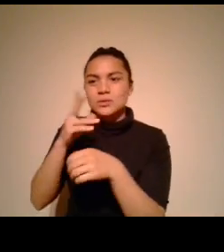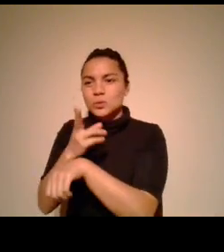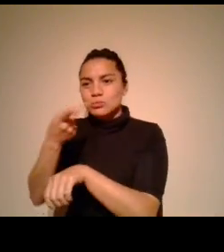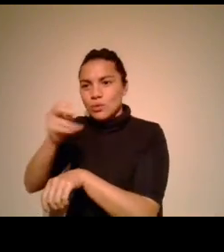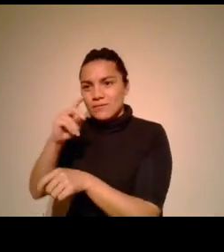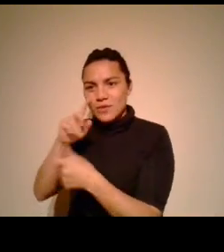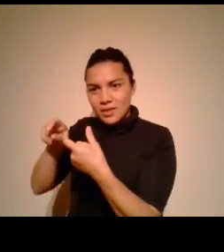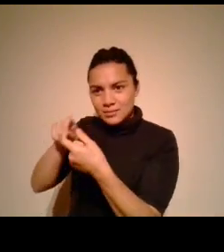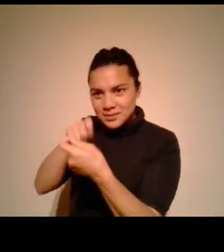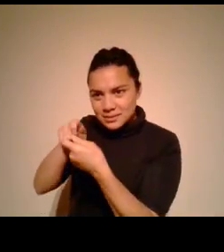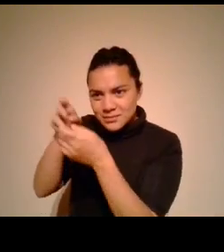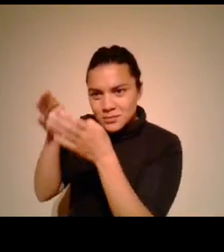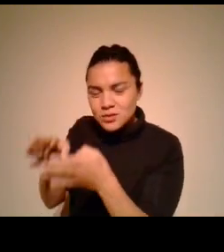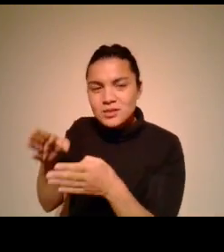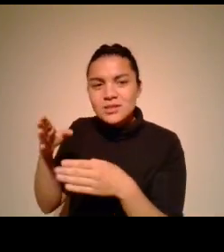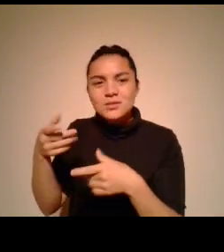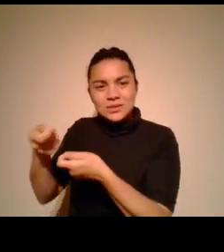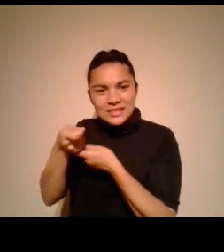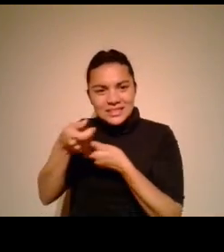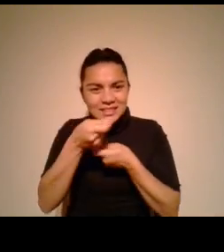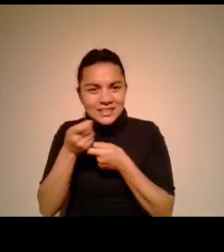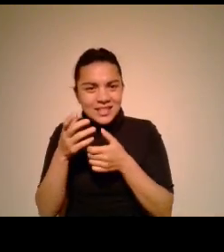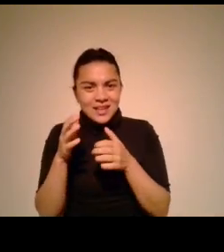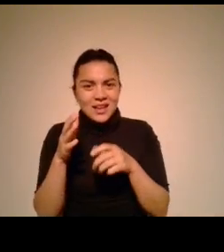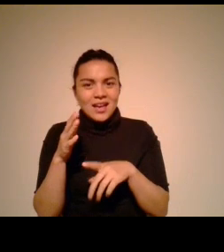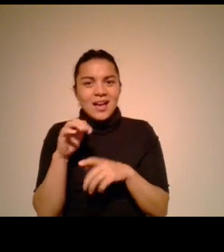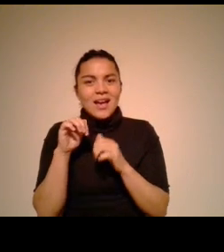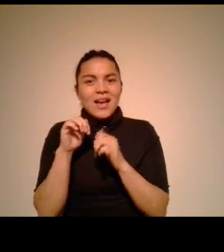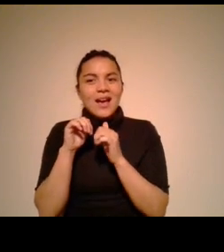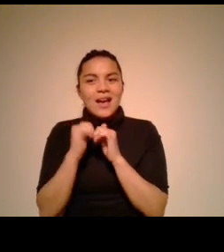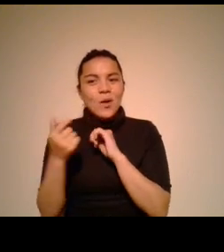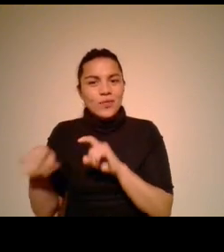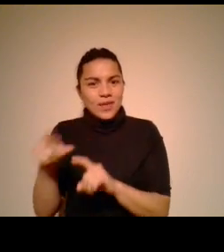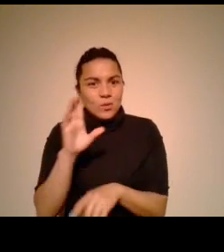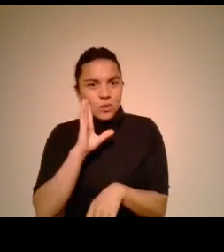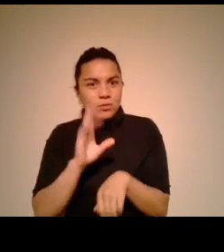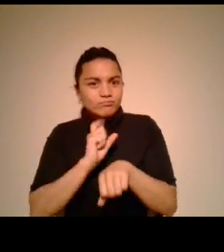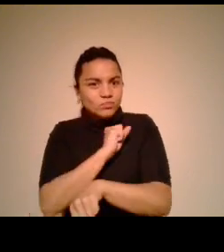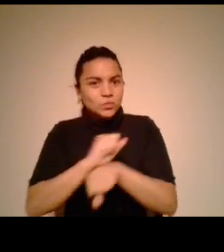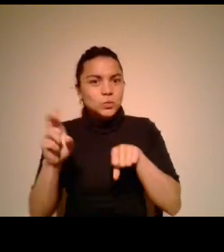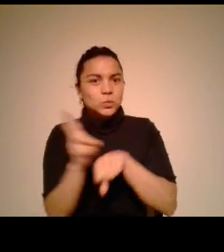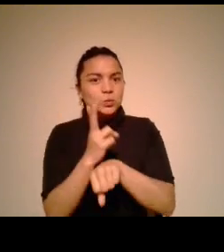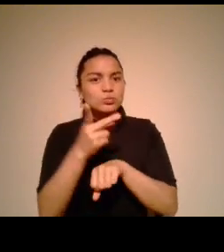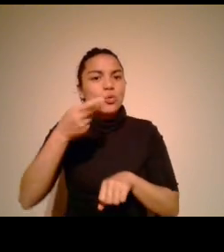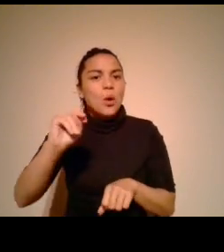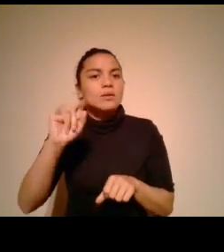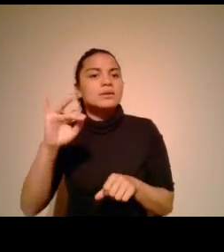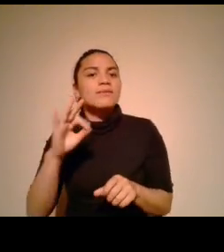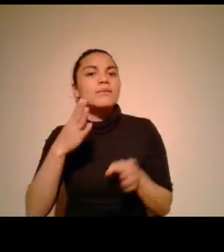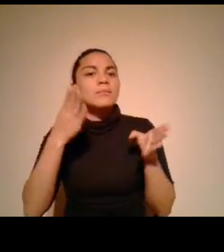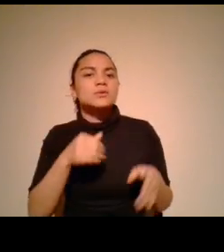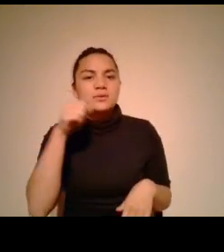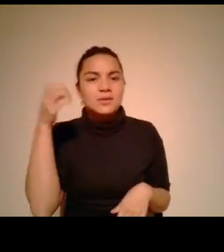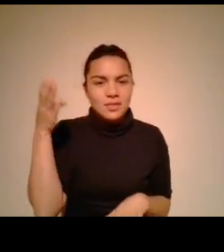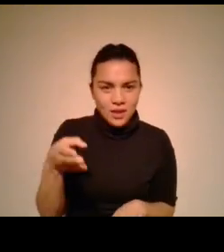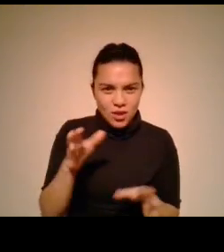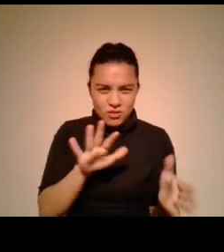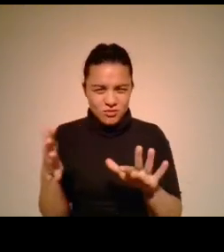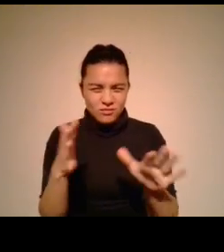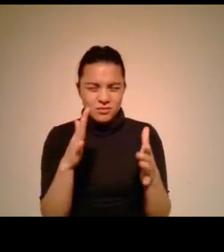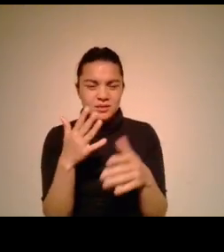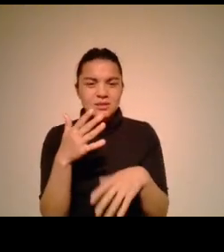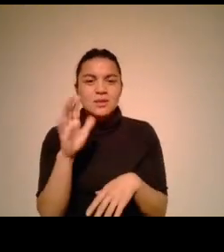in getting people to use pronouns about real trans people that they had to meet. And some of these groups